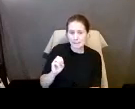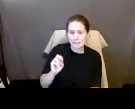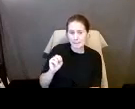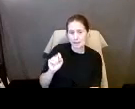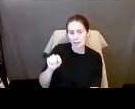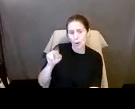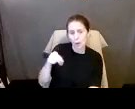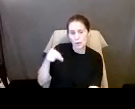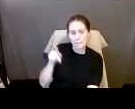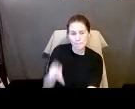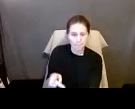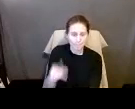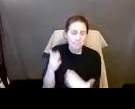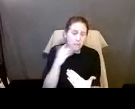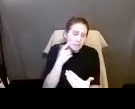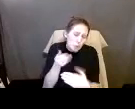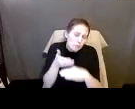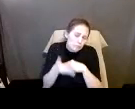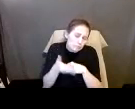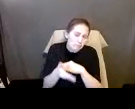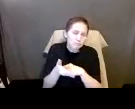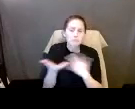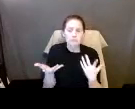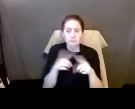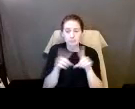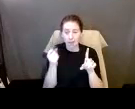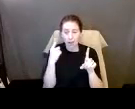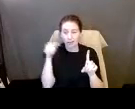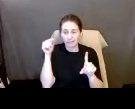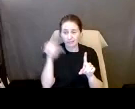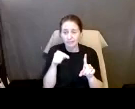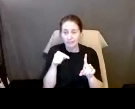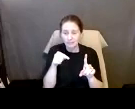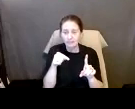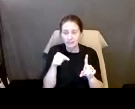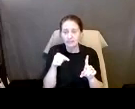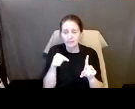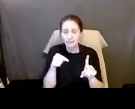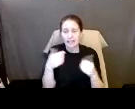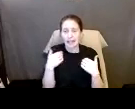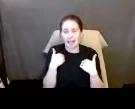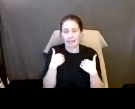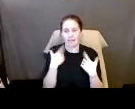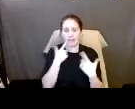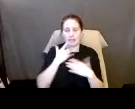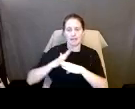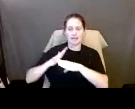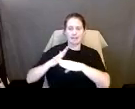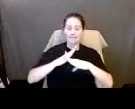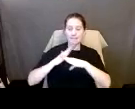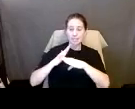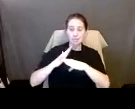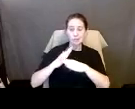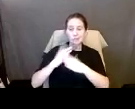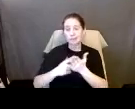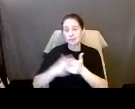slightly thereafter. And so this is the time when we have these defensible, sometimes